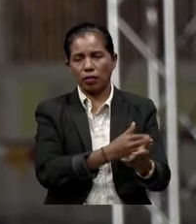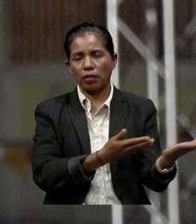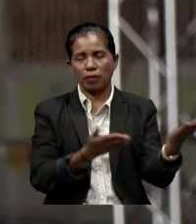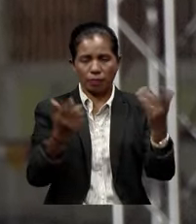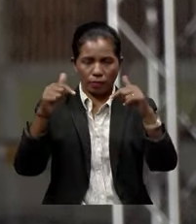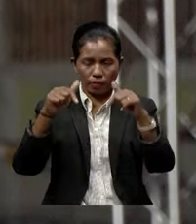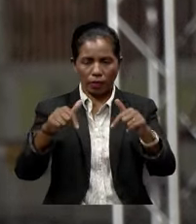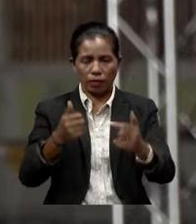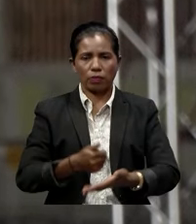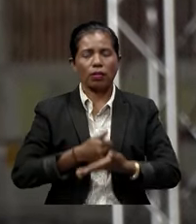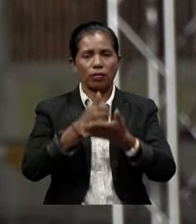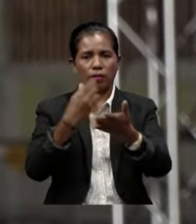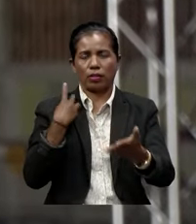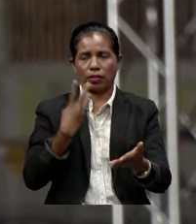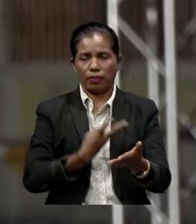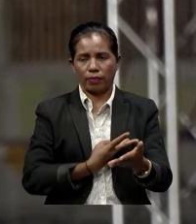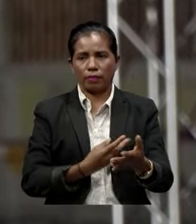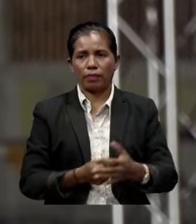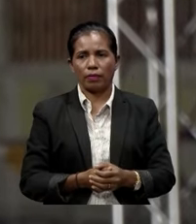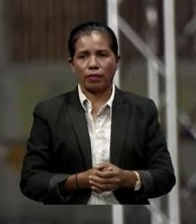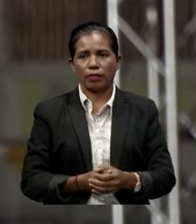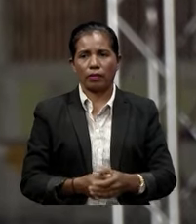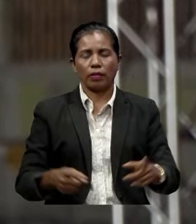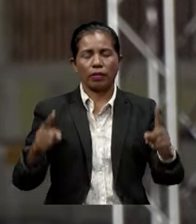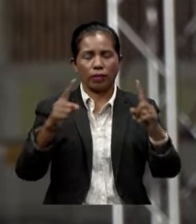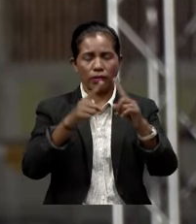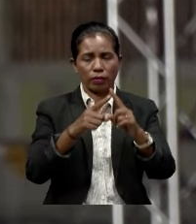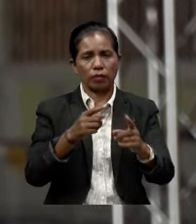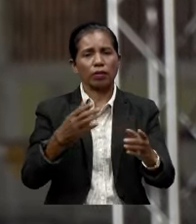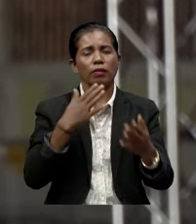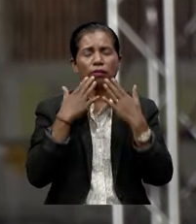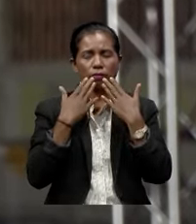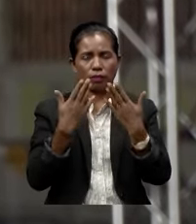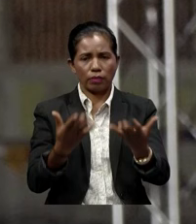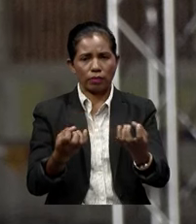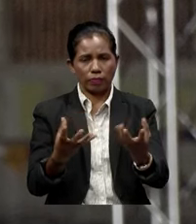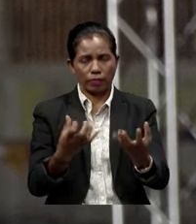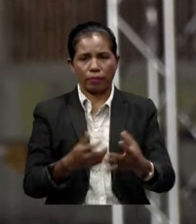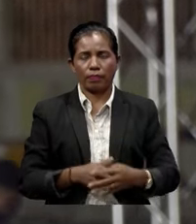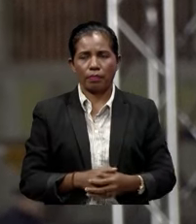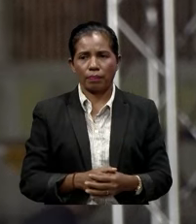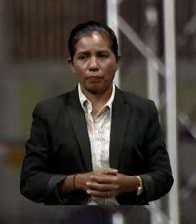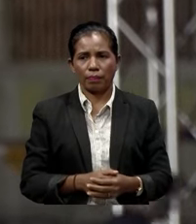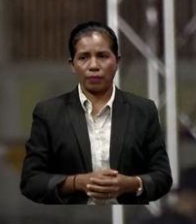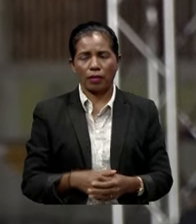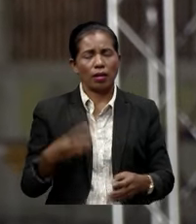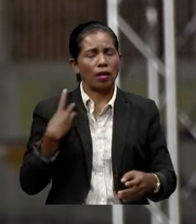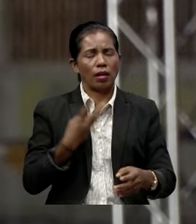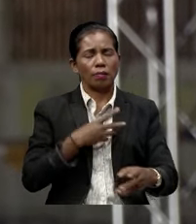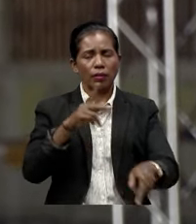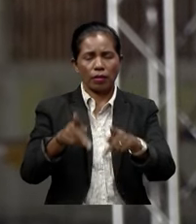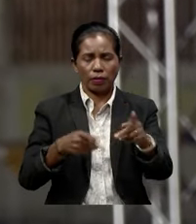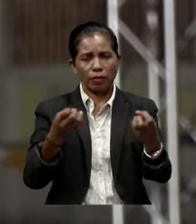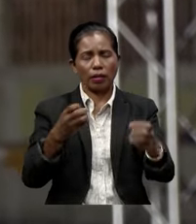UNAMET mission, it was very, very important to us. Our people that suffered